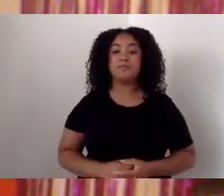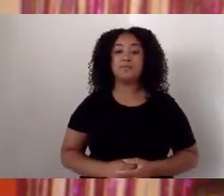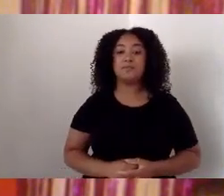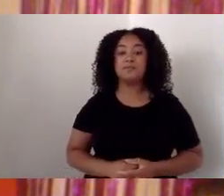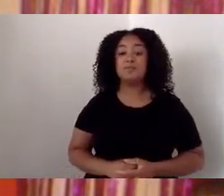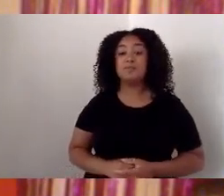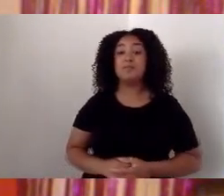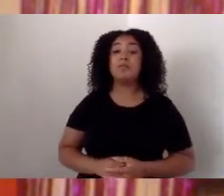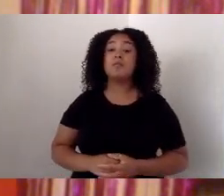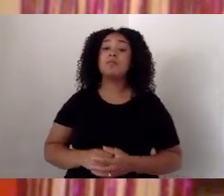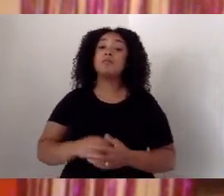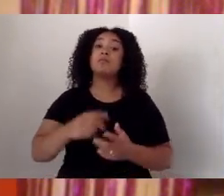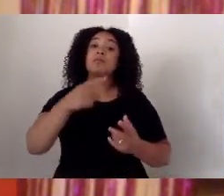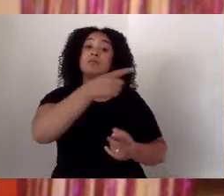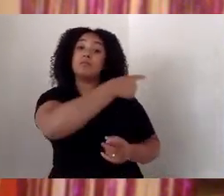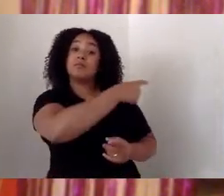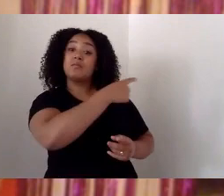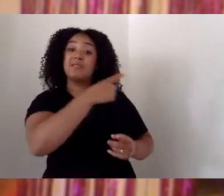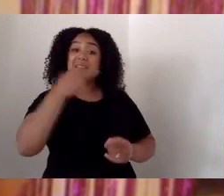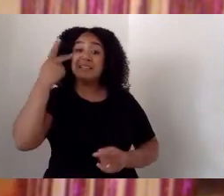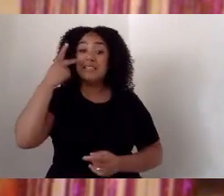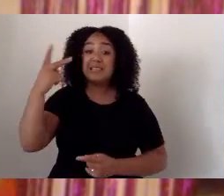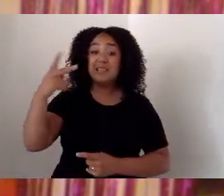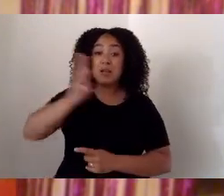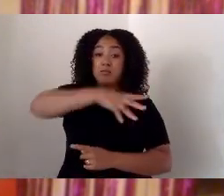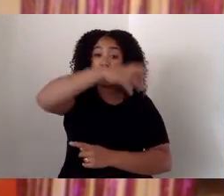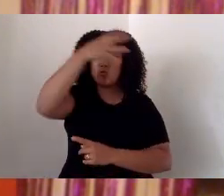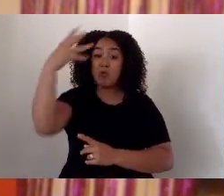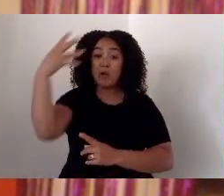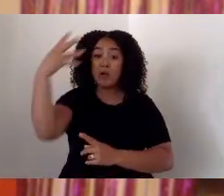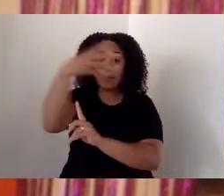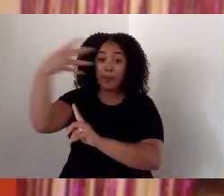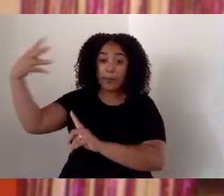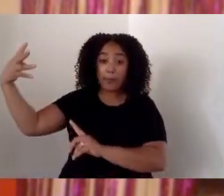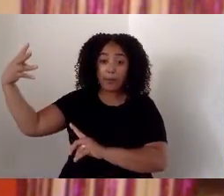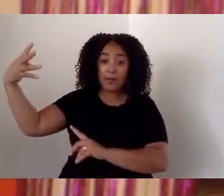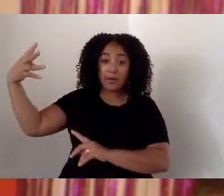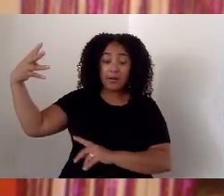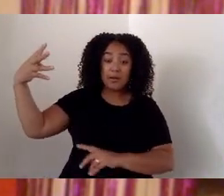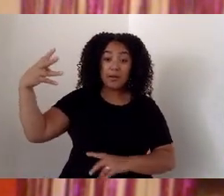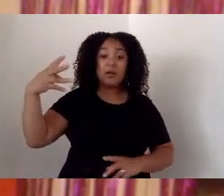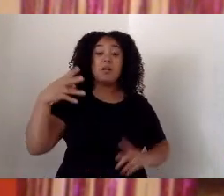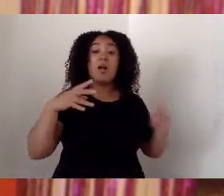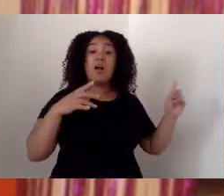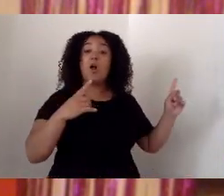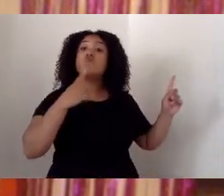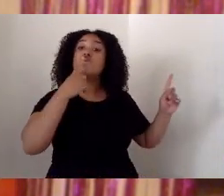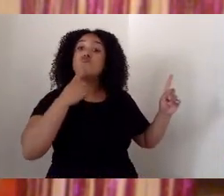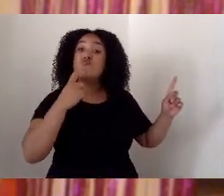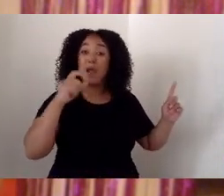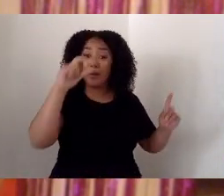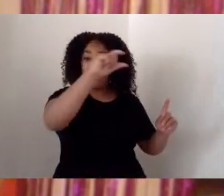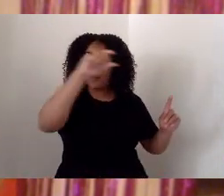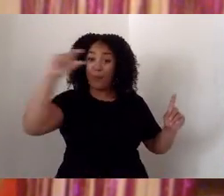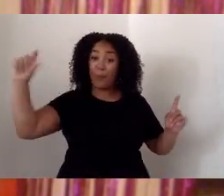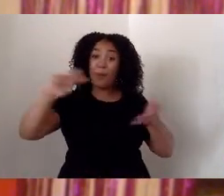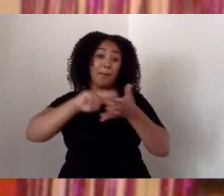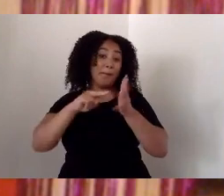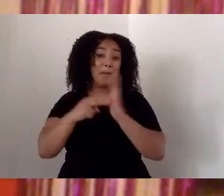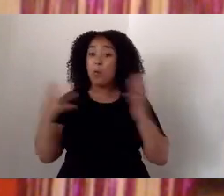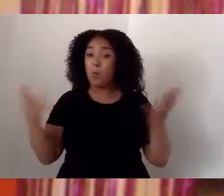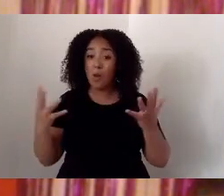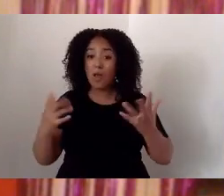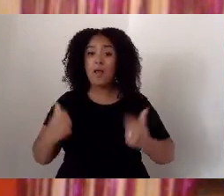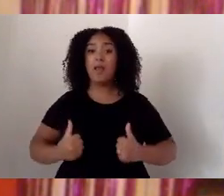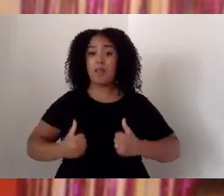this beautiful pride flag. So as I said, the red in the pride flag resembles life, but every